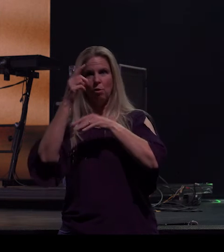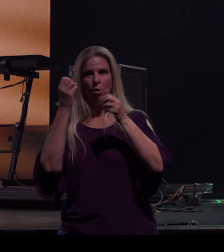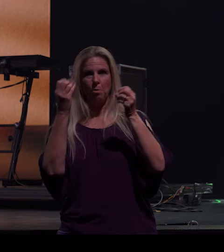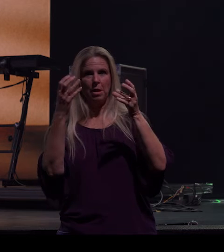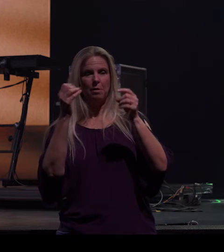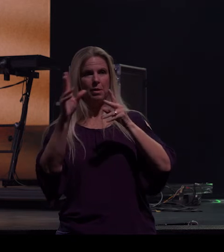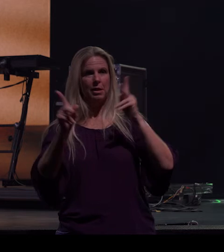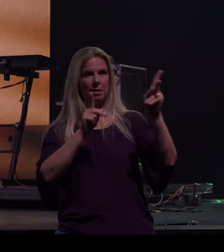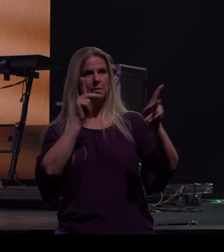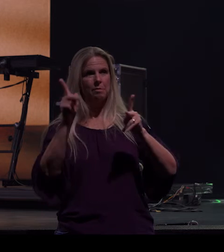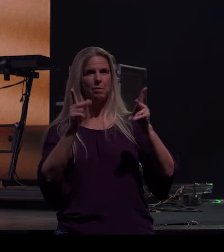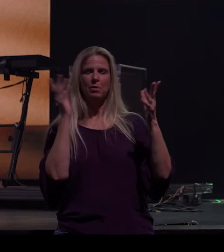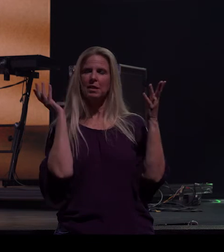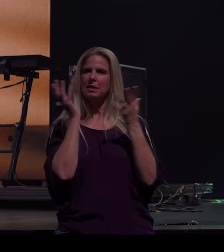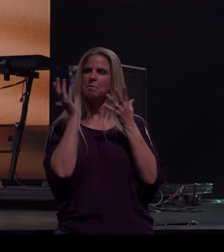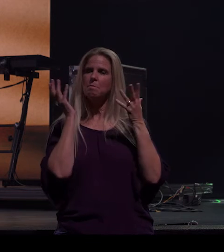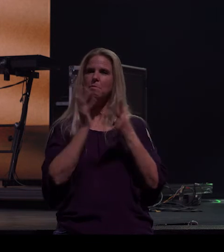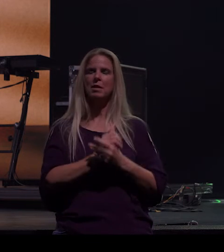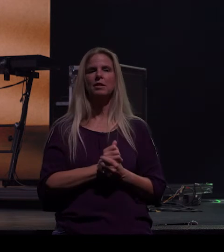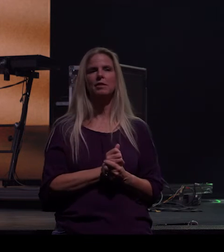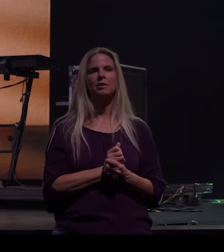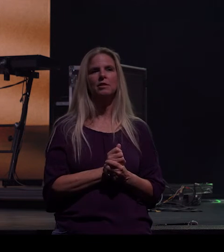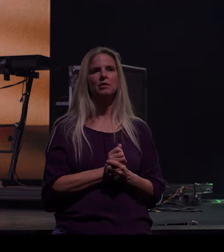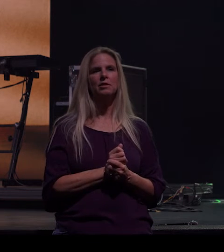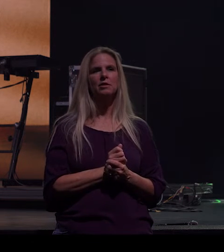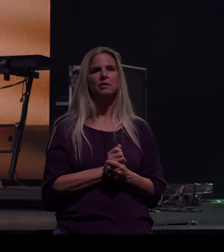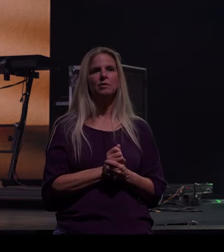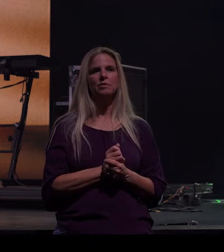it. Are you holding back because you think it makes you weak?